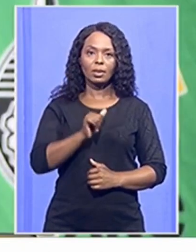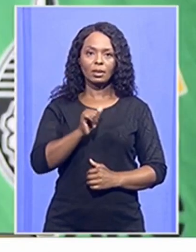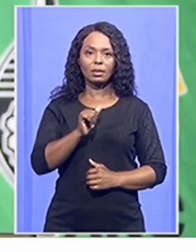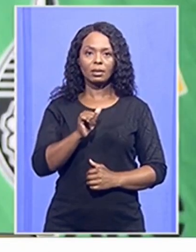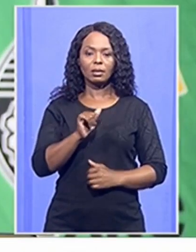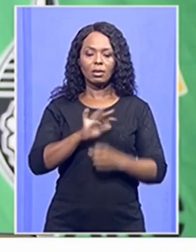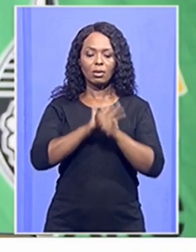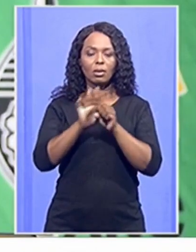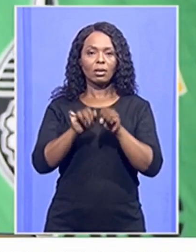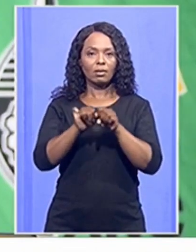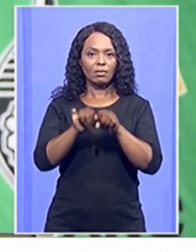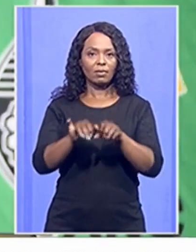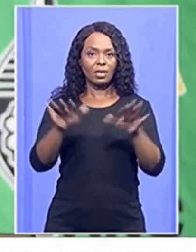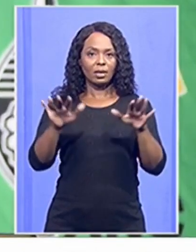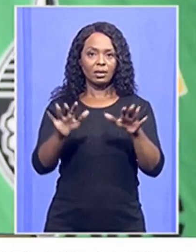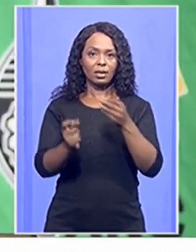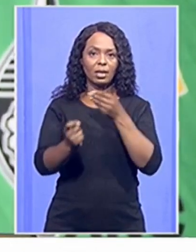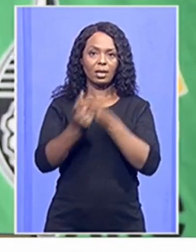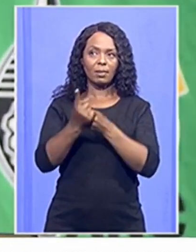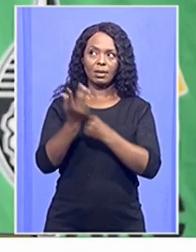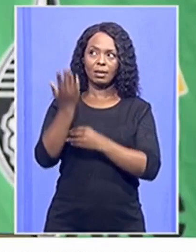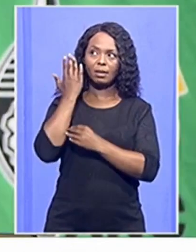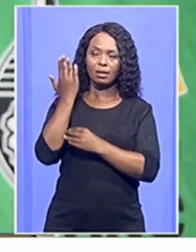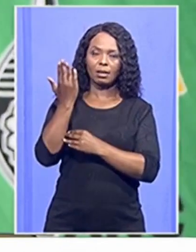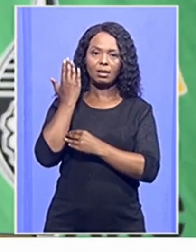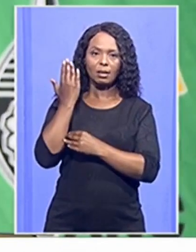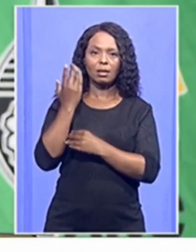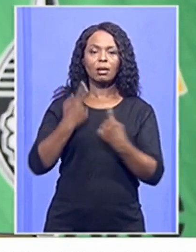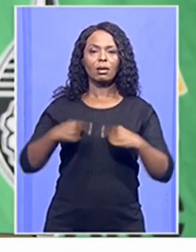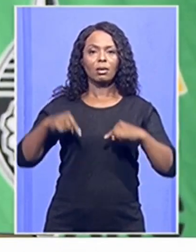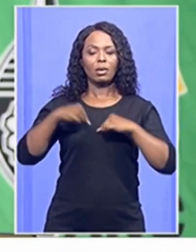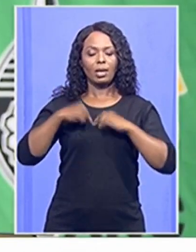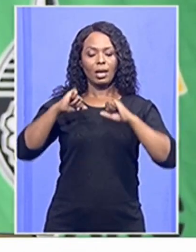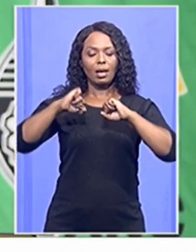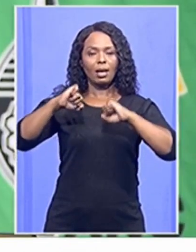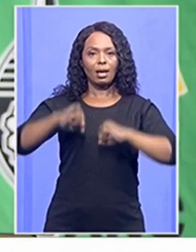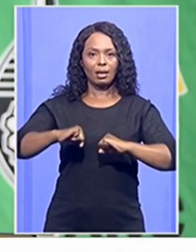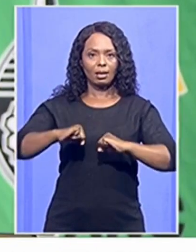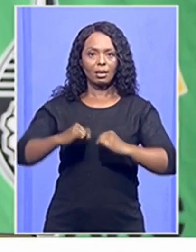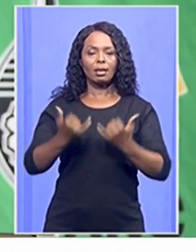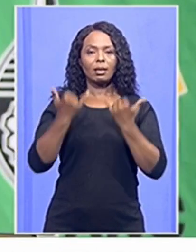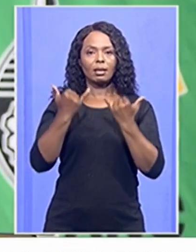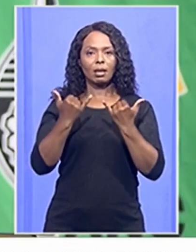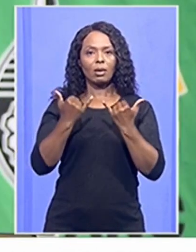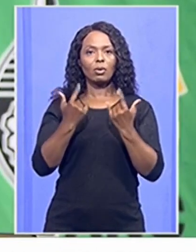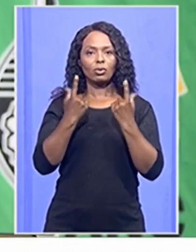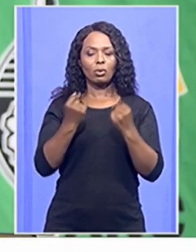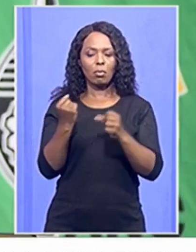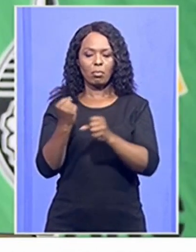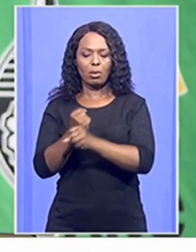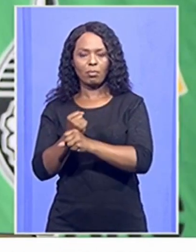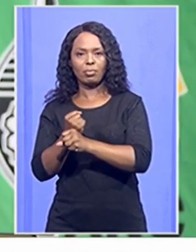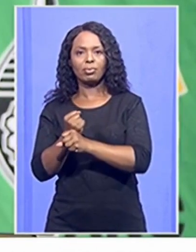-19 and there's broad agreement that we should move in that direction.